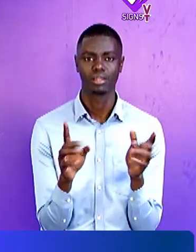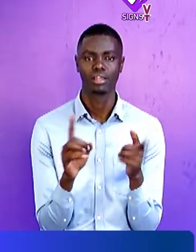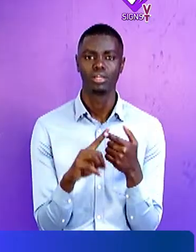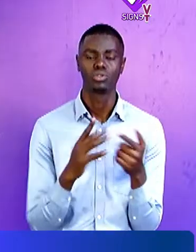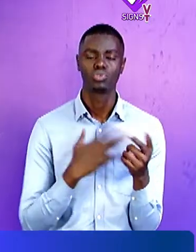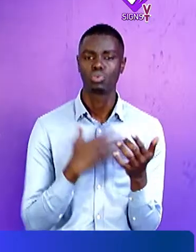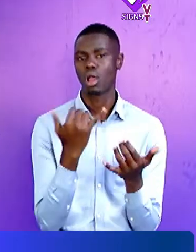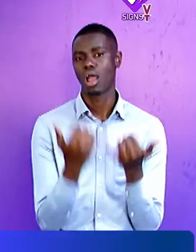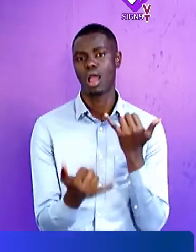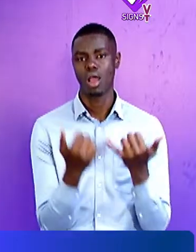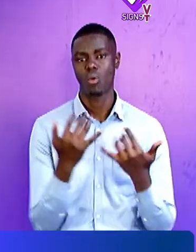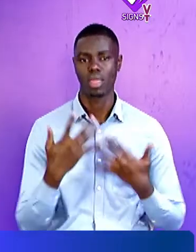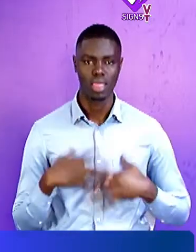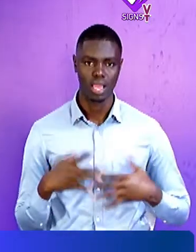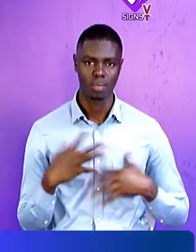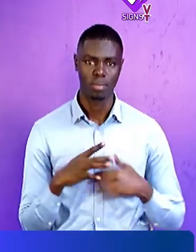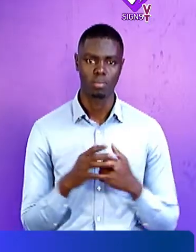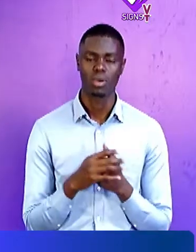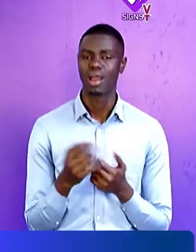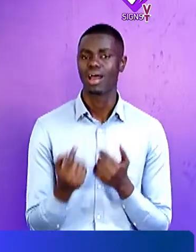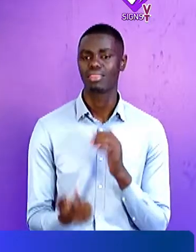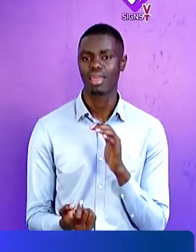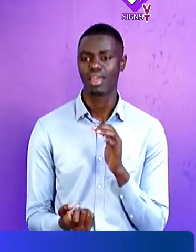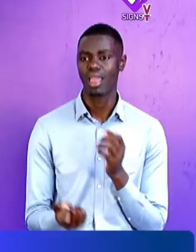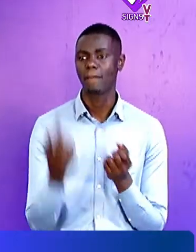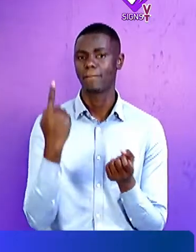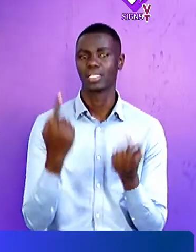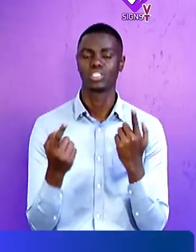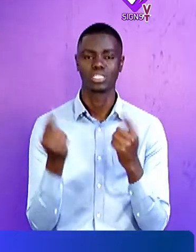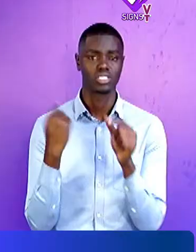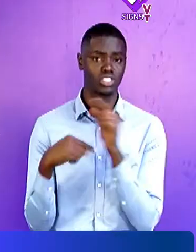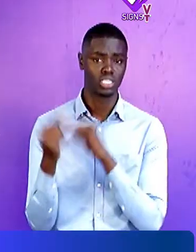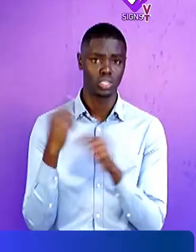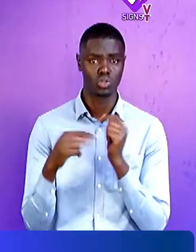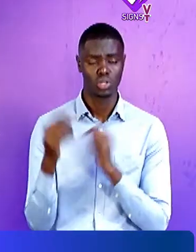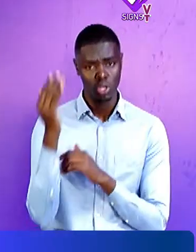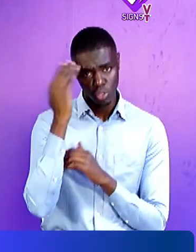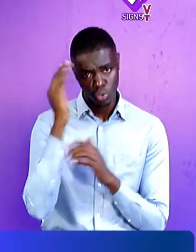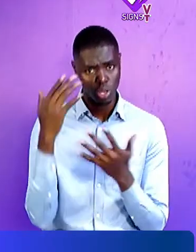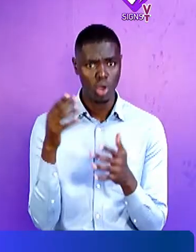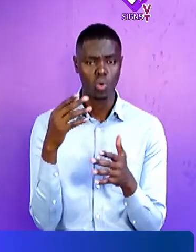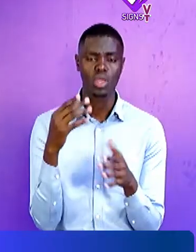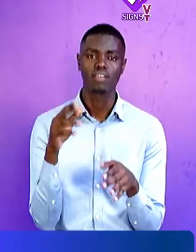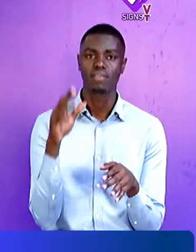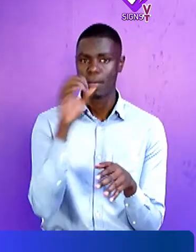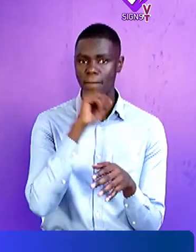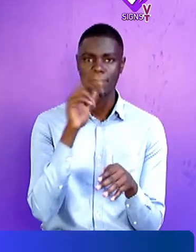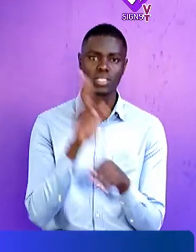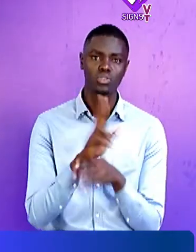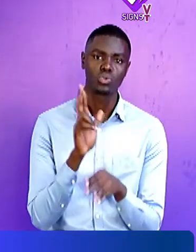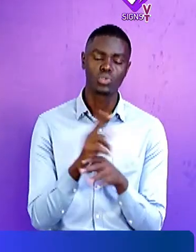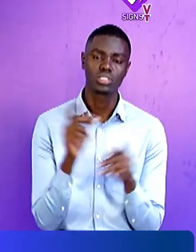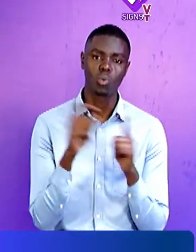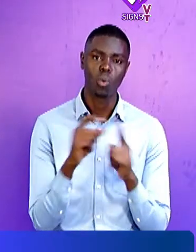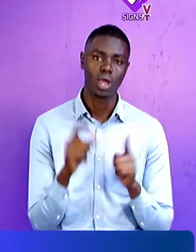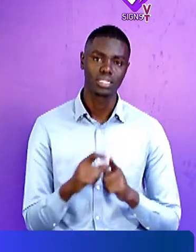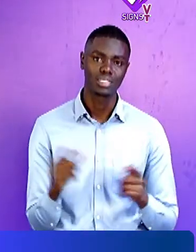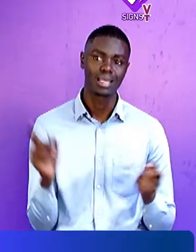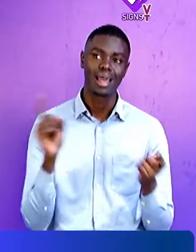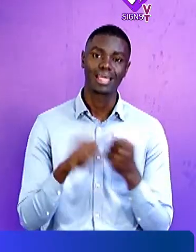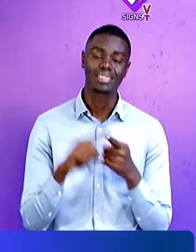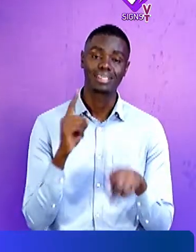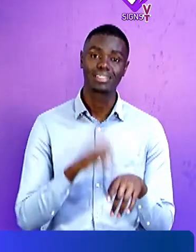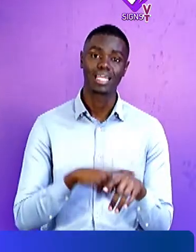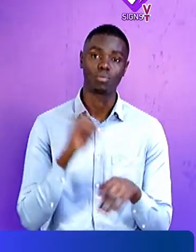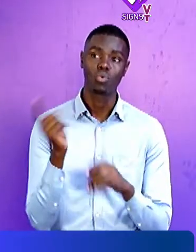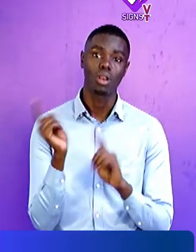people and emerging generation. Yeah. Do you know how we have misused words until time will come